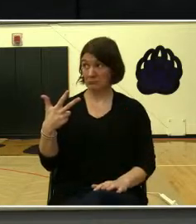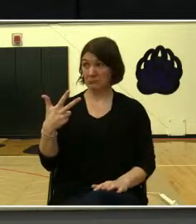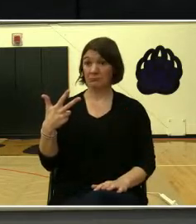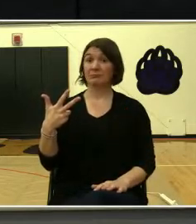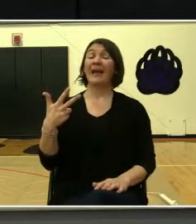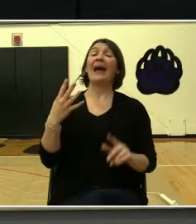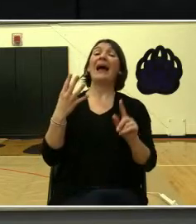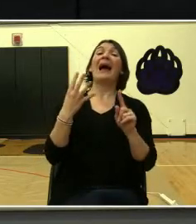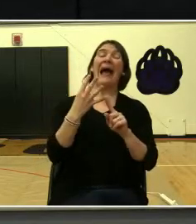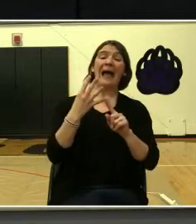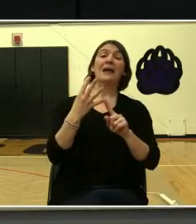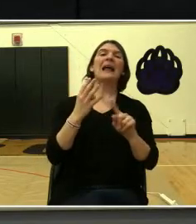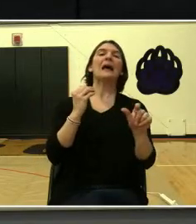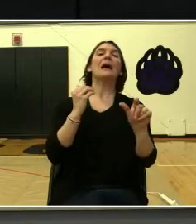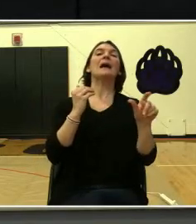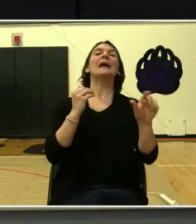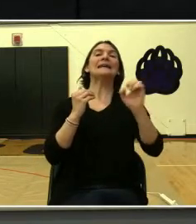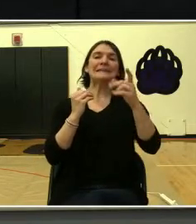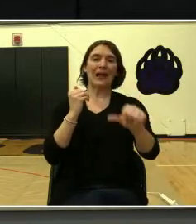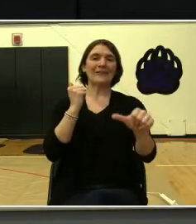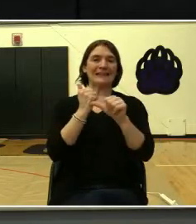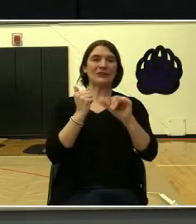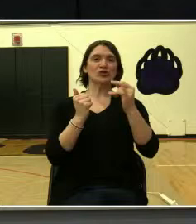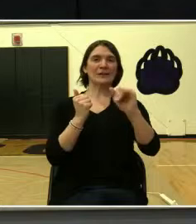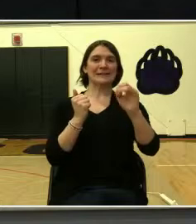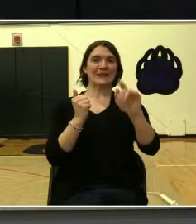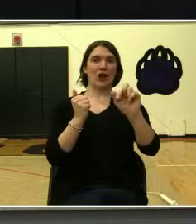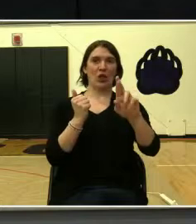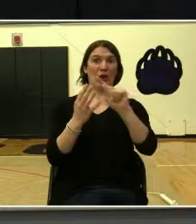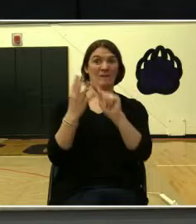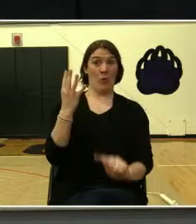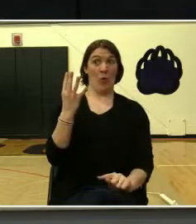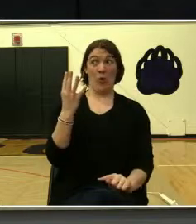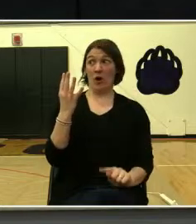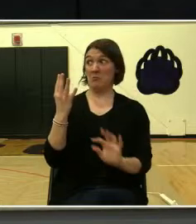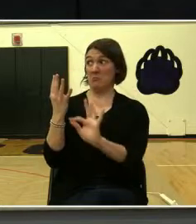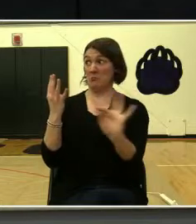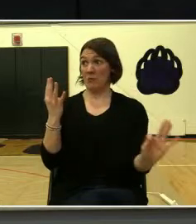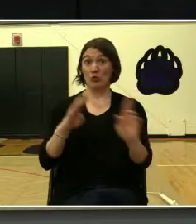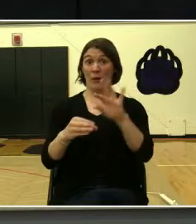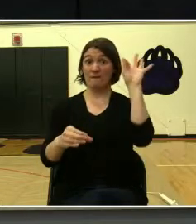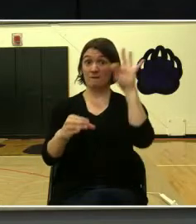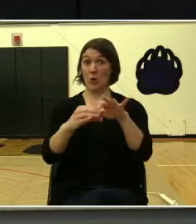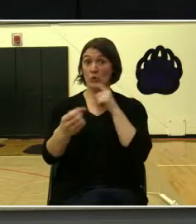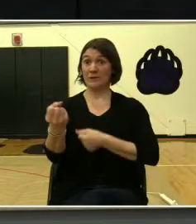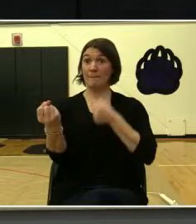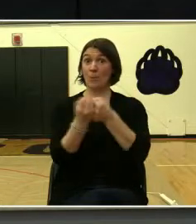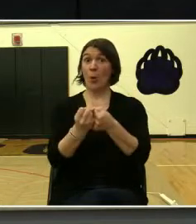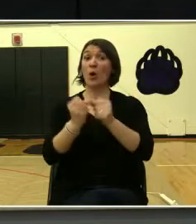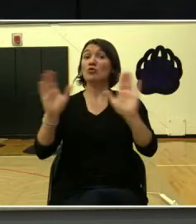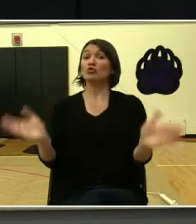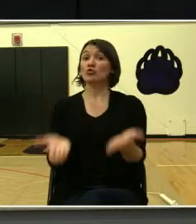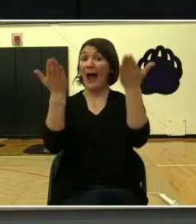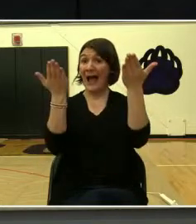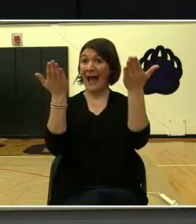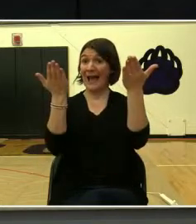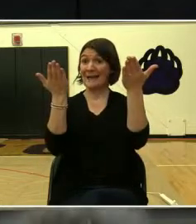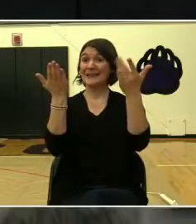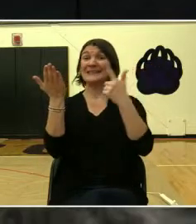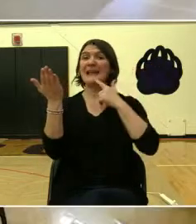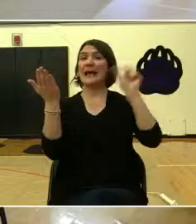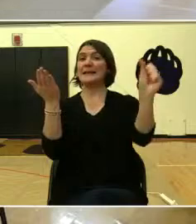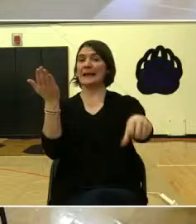executive assistant Jessica stickler is there any discussion seeing none all those in favor please rise and